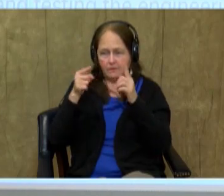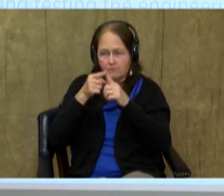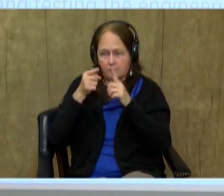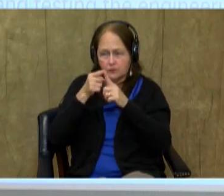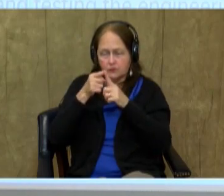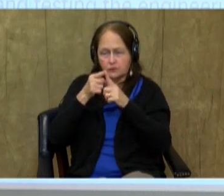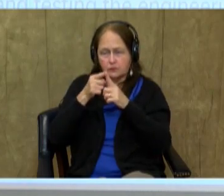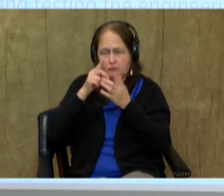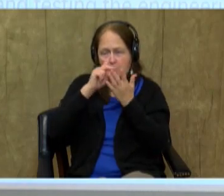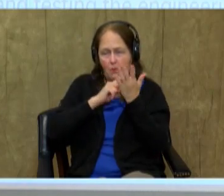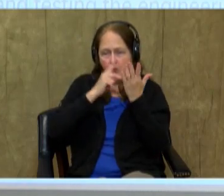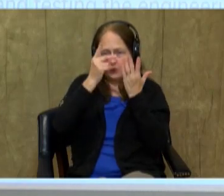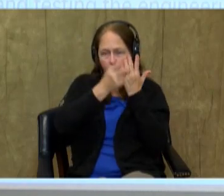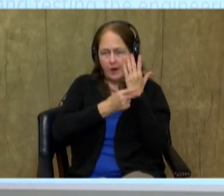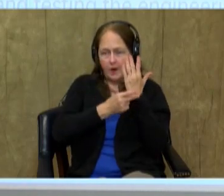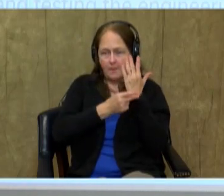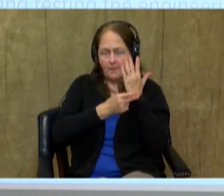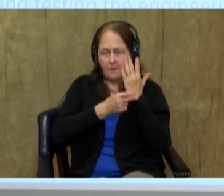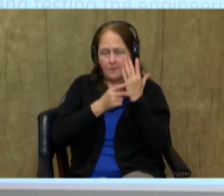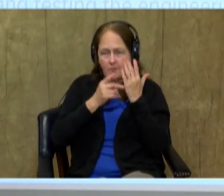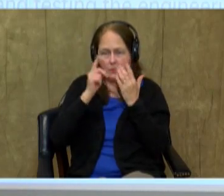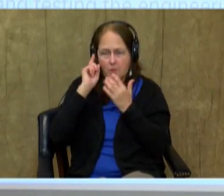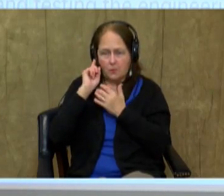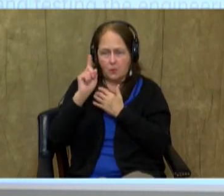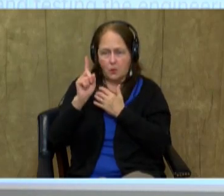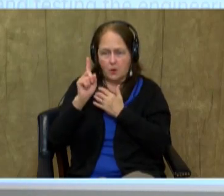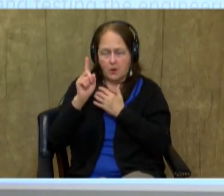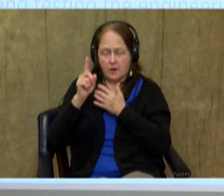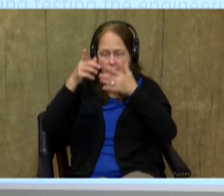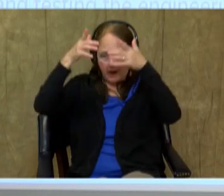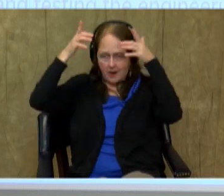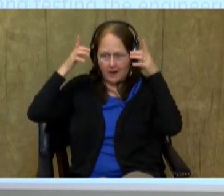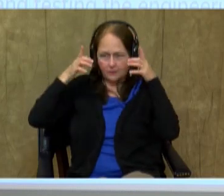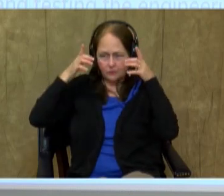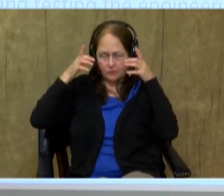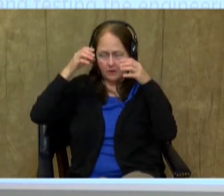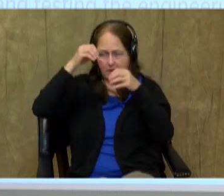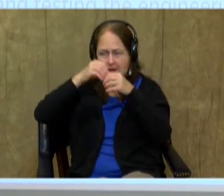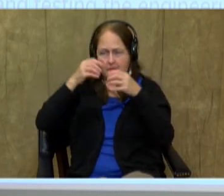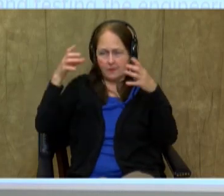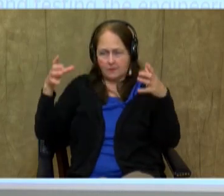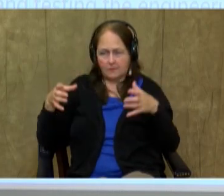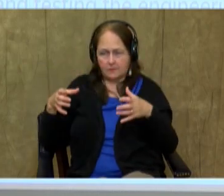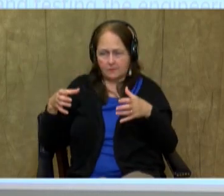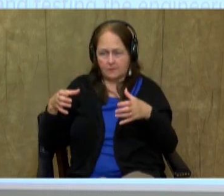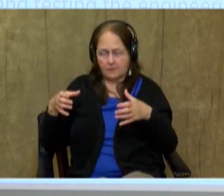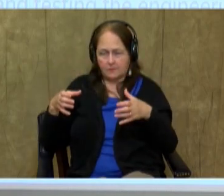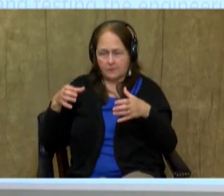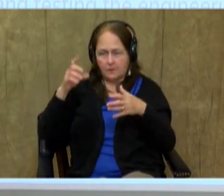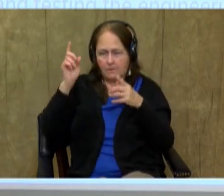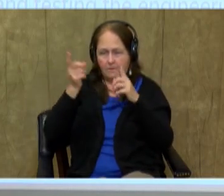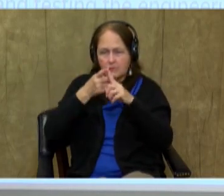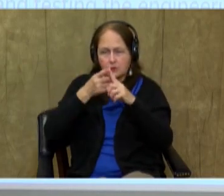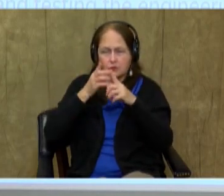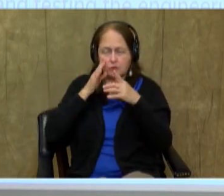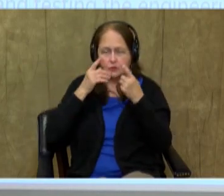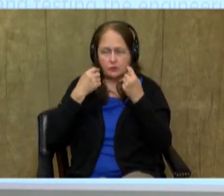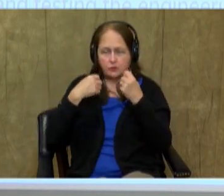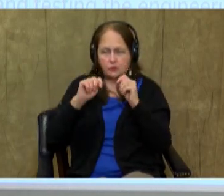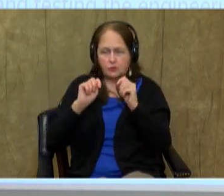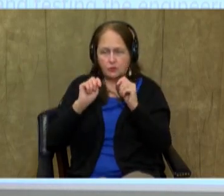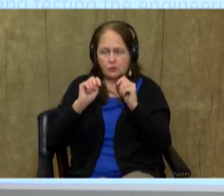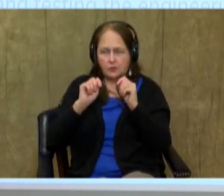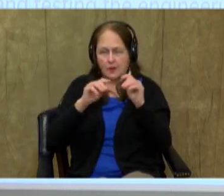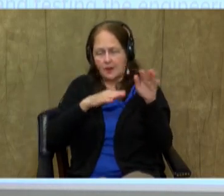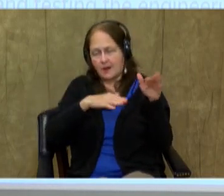first program, there was only 1 astronaut in the capsule. And the first thing we're trying to do is just